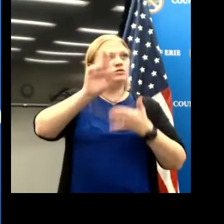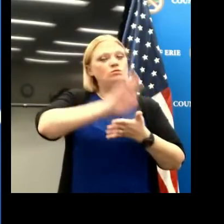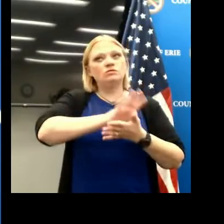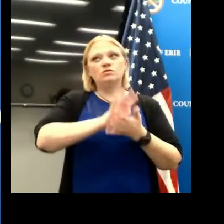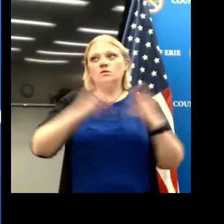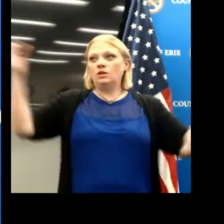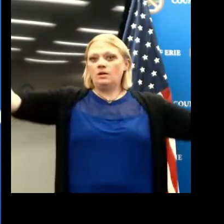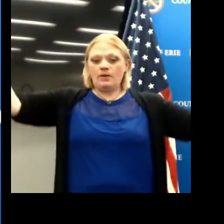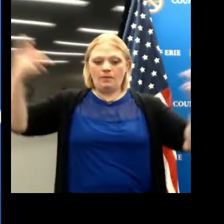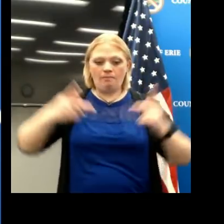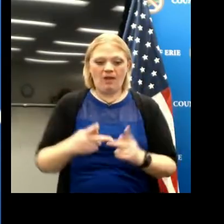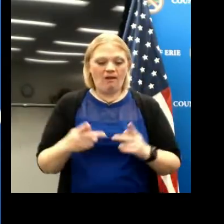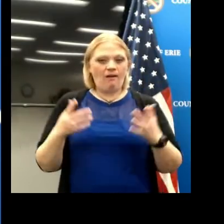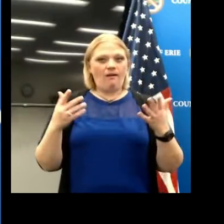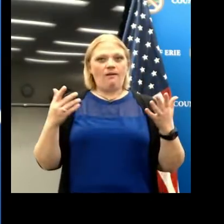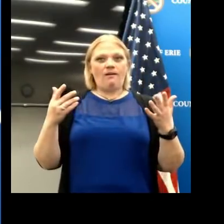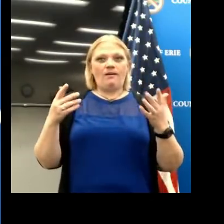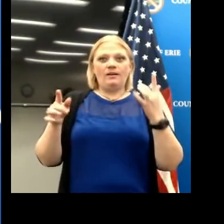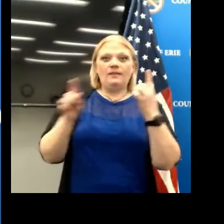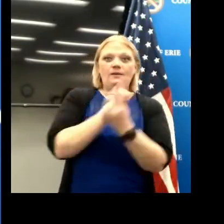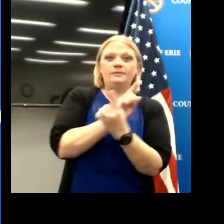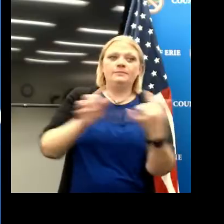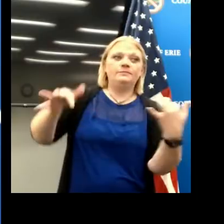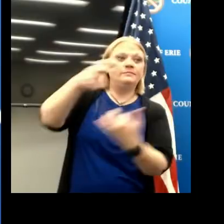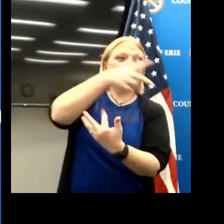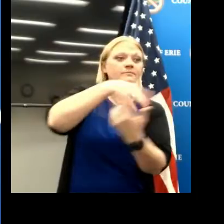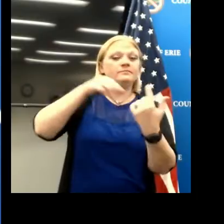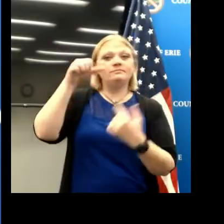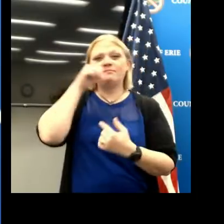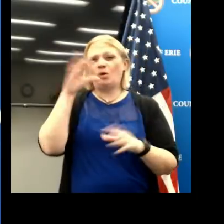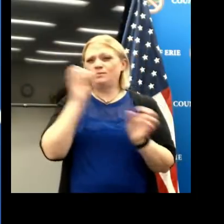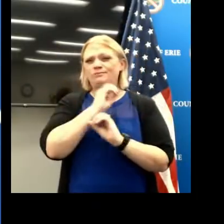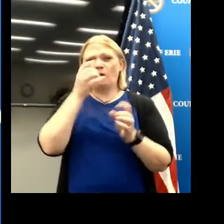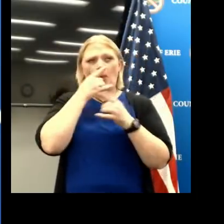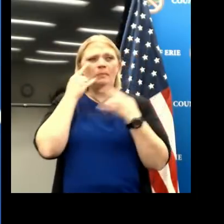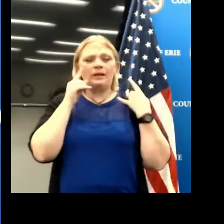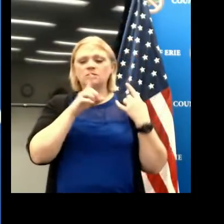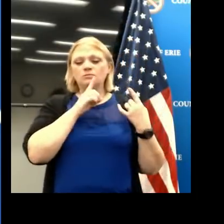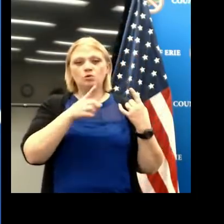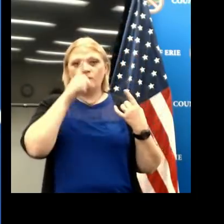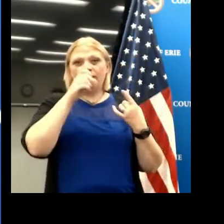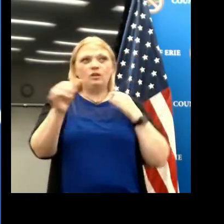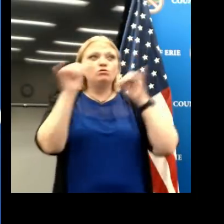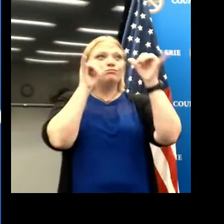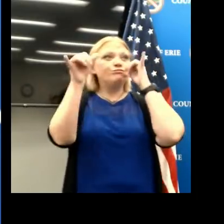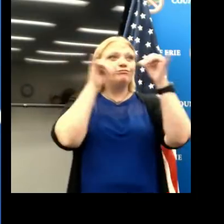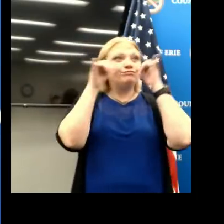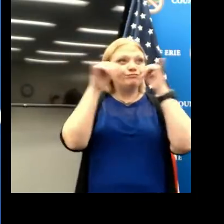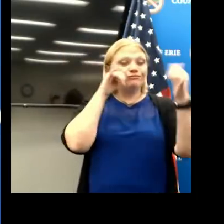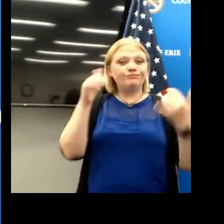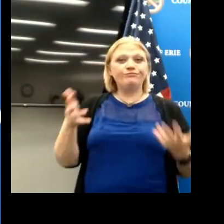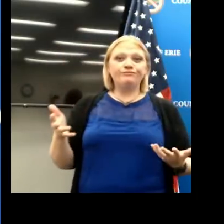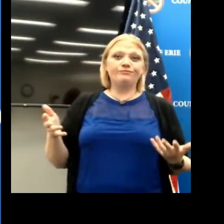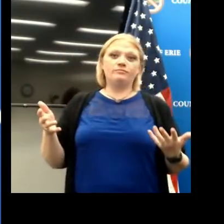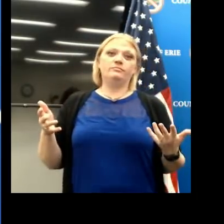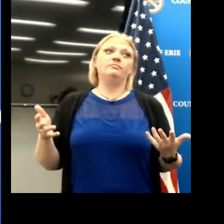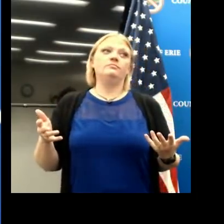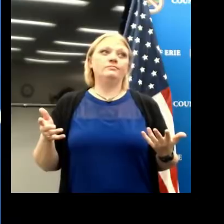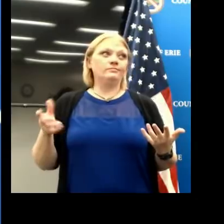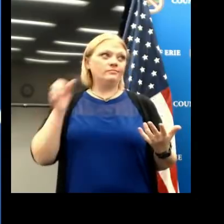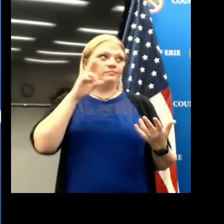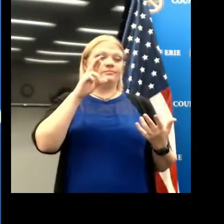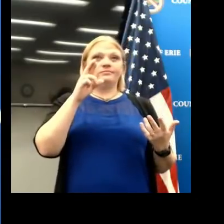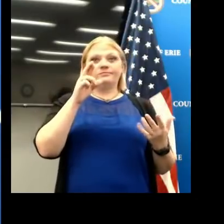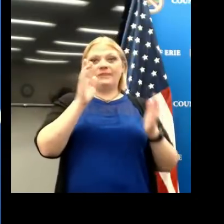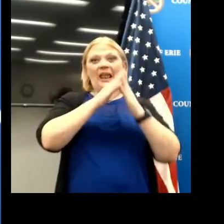coming together at close contacts in bars. They're not going to have masks on probably because they'll be drinking alcohol, or